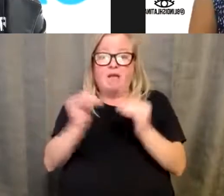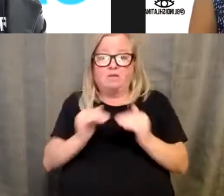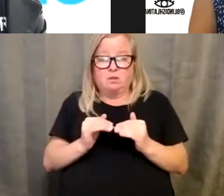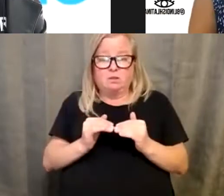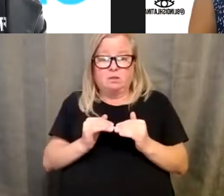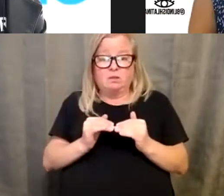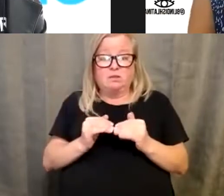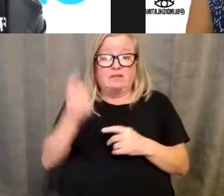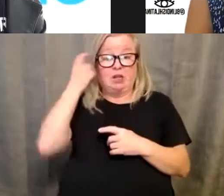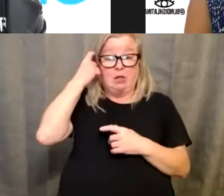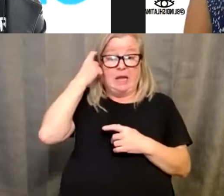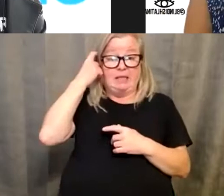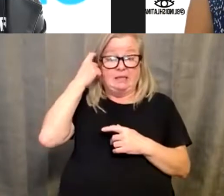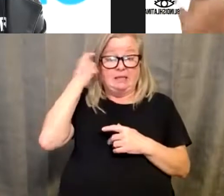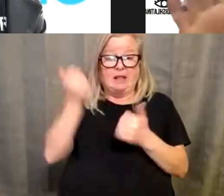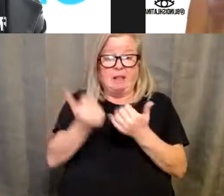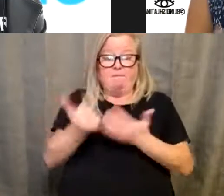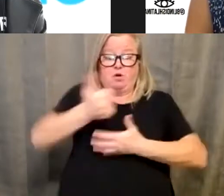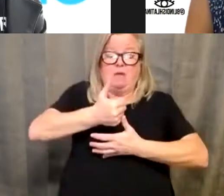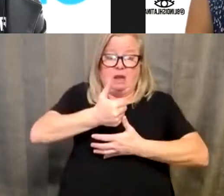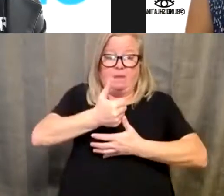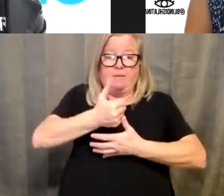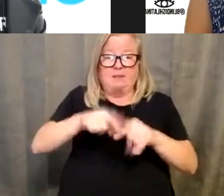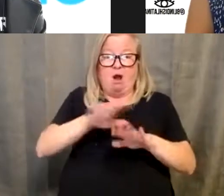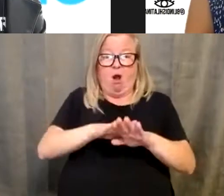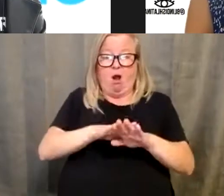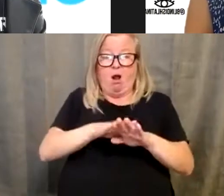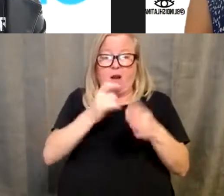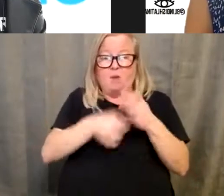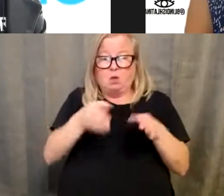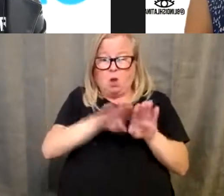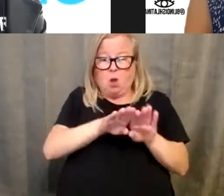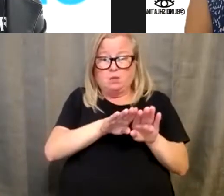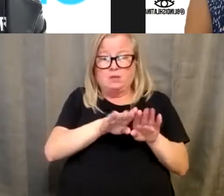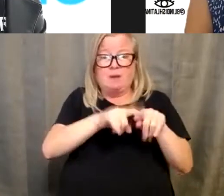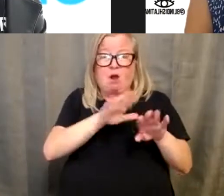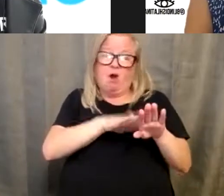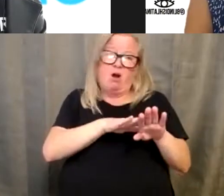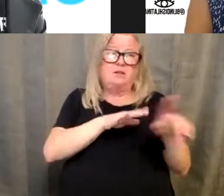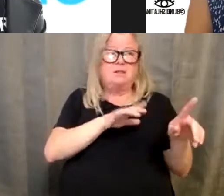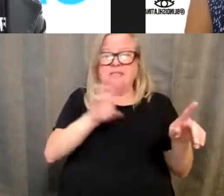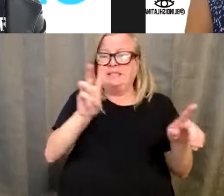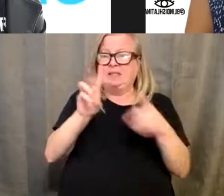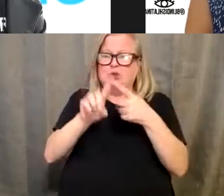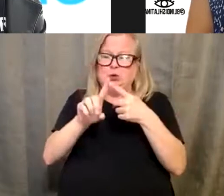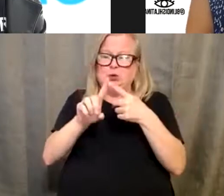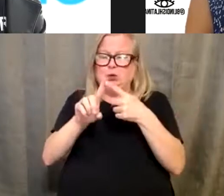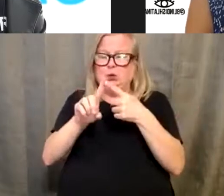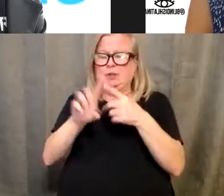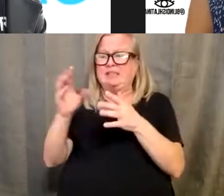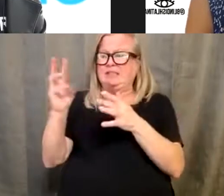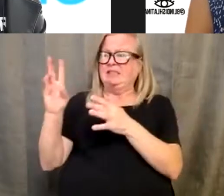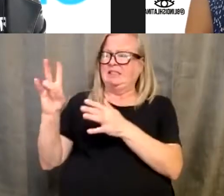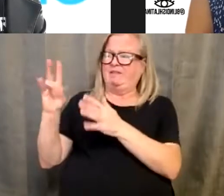ones, depending on different price quotes, they could be between $6,000 to $7,000 a pair. And then you have to